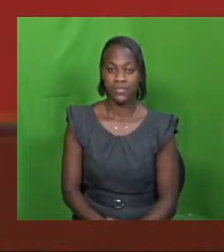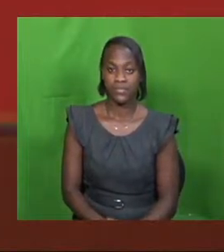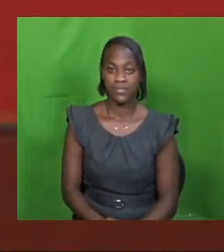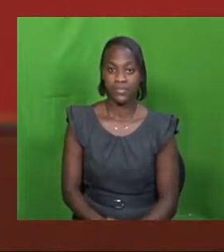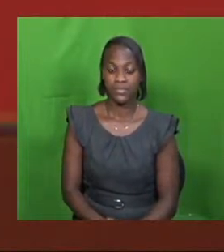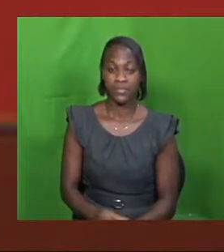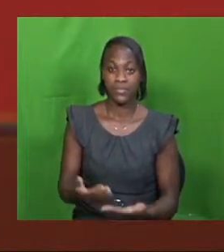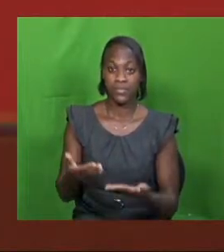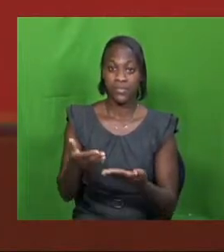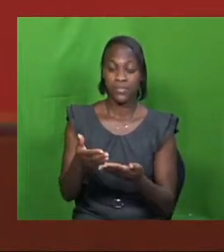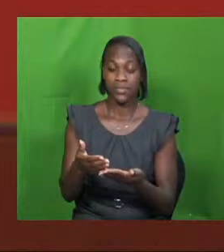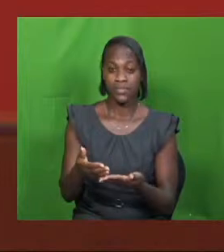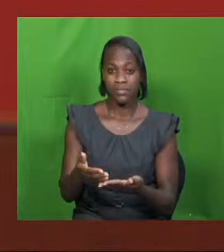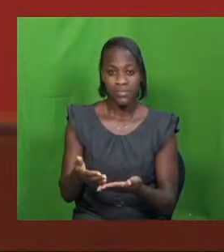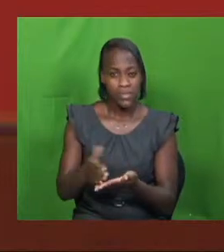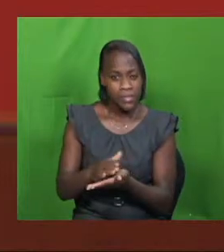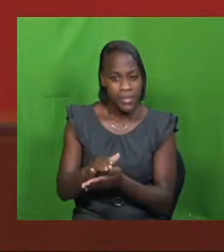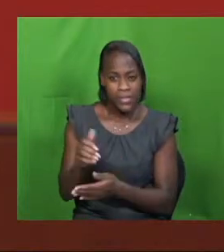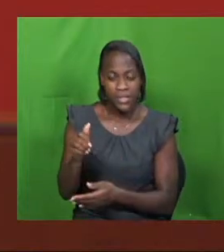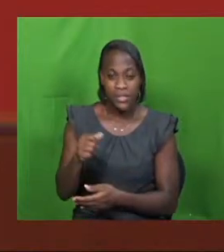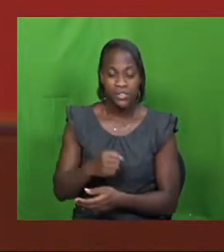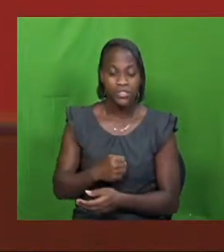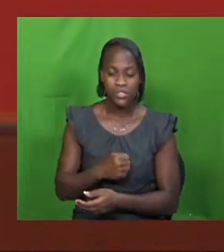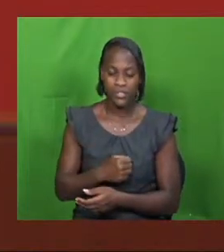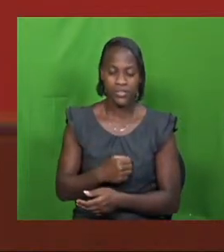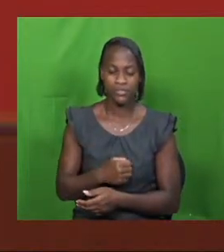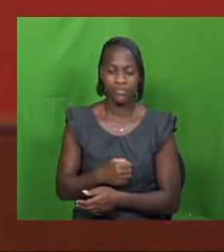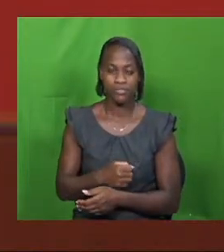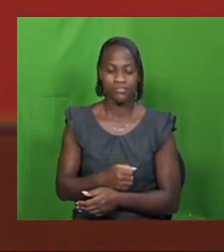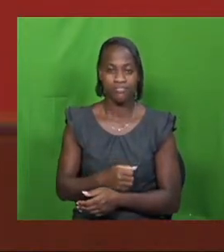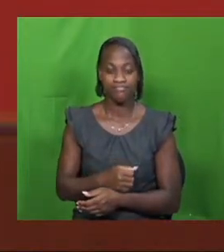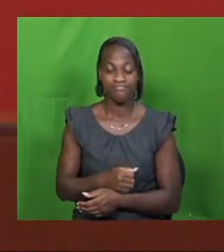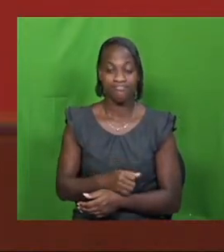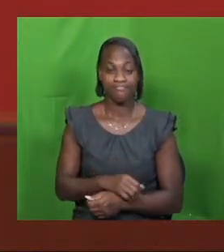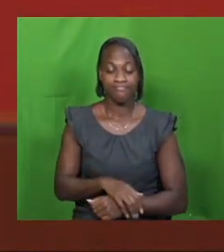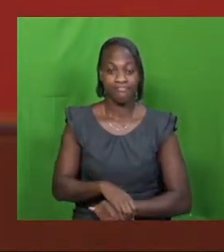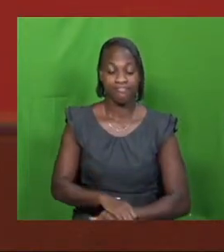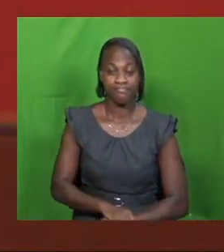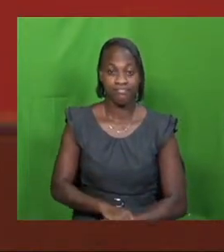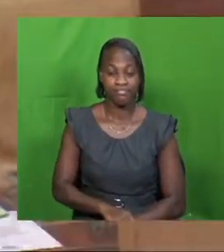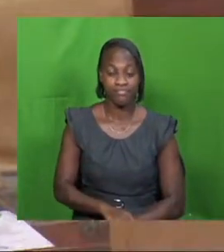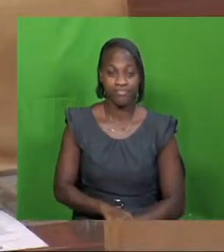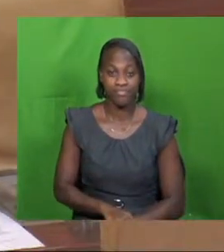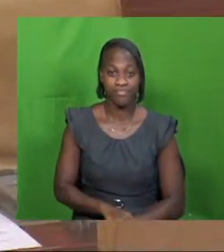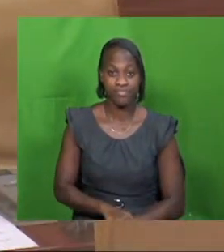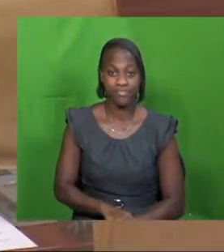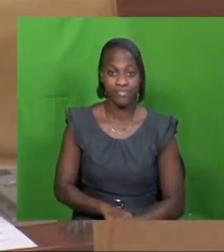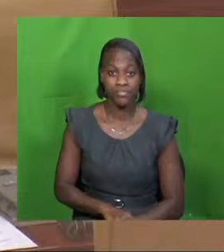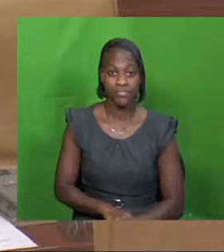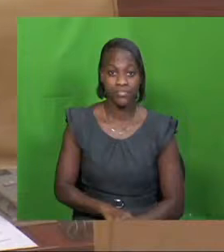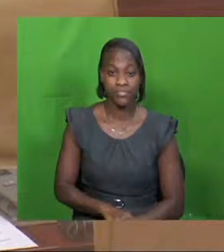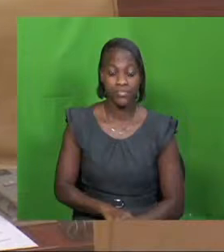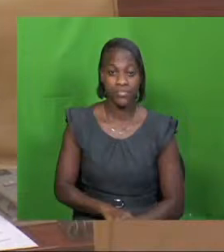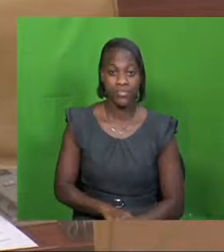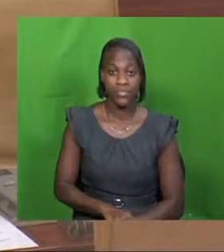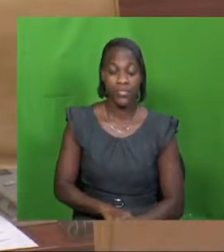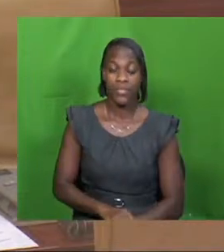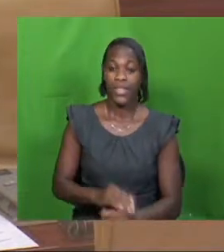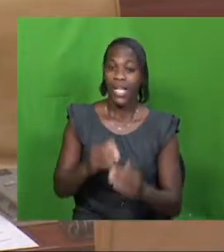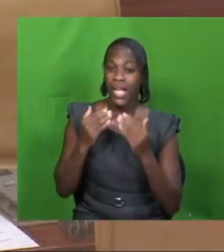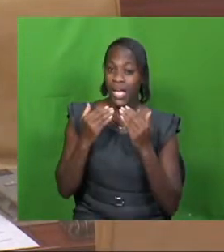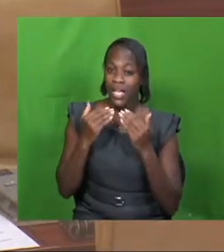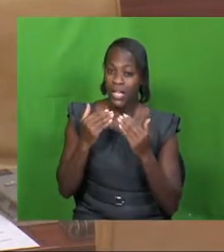Page 11, page 10, sorry, Honorable Blackwell. I'm most grateful, Right Honourable Speaker. Right Honourable Speaker,